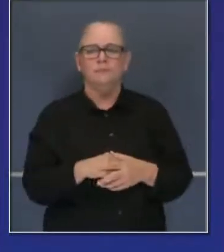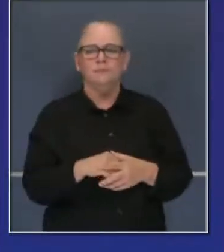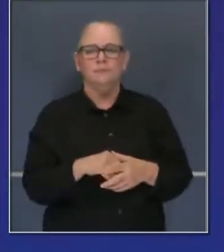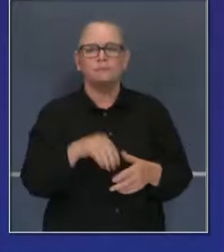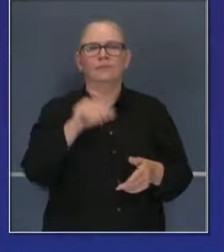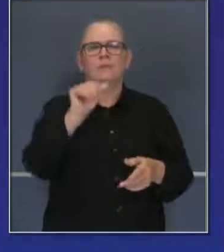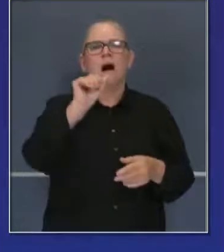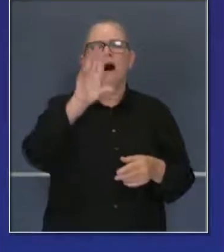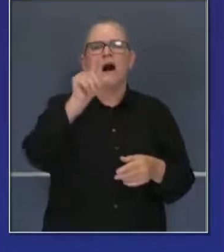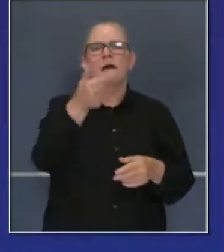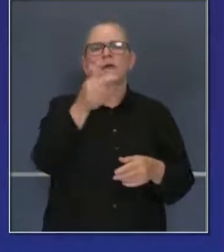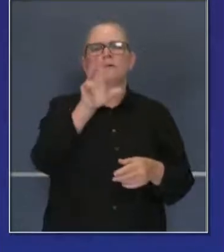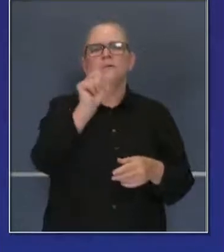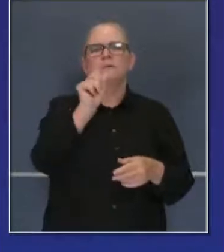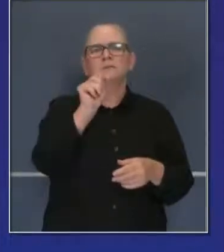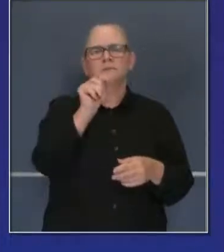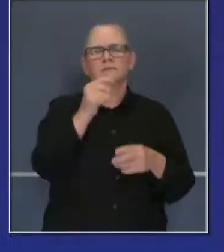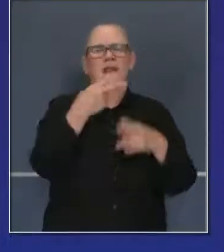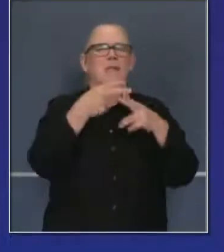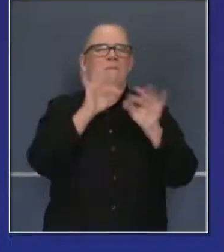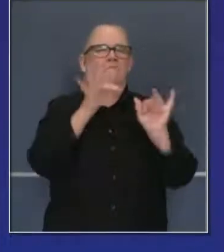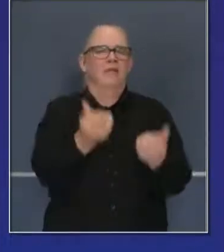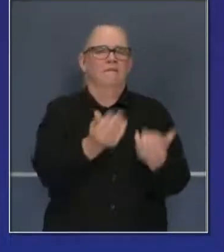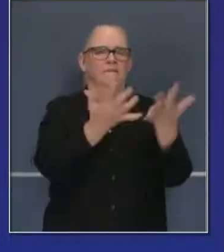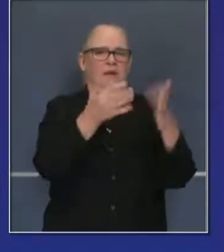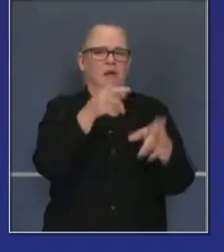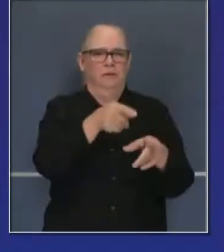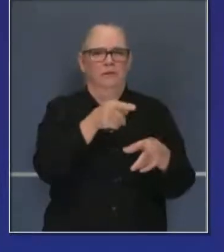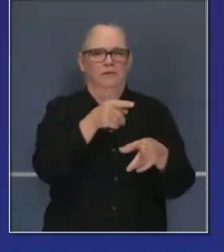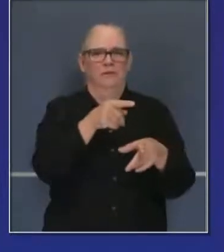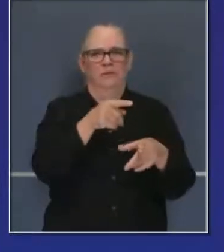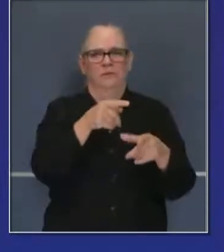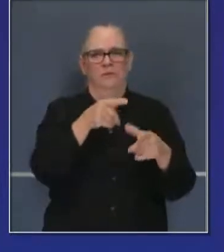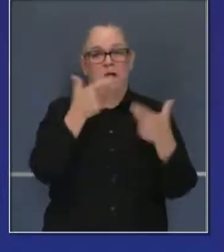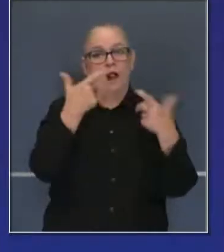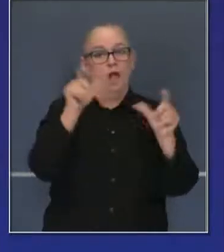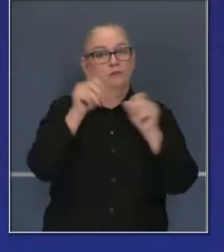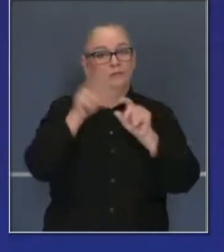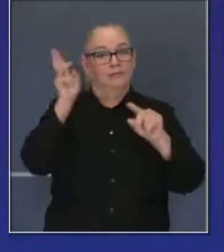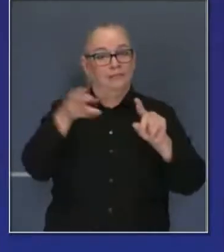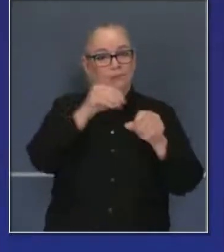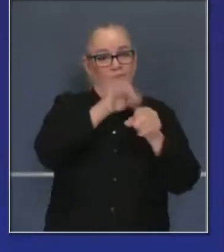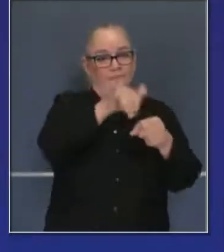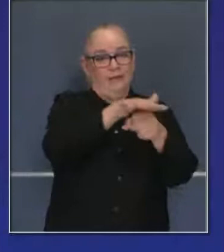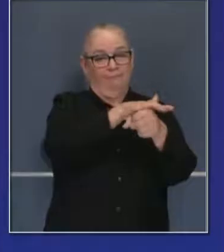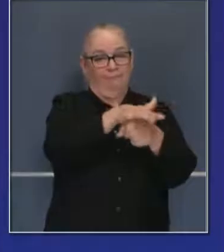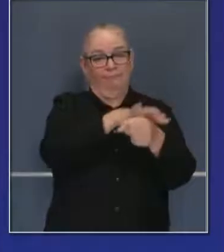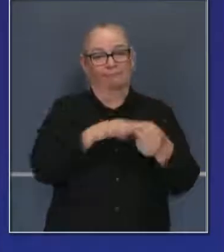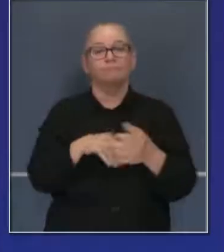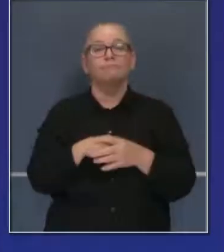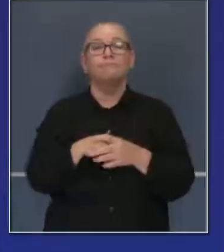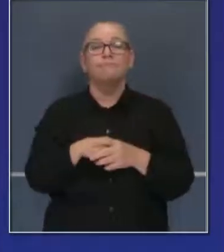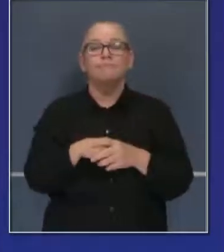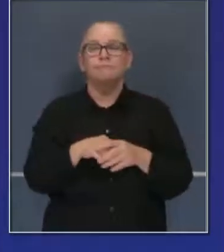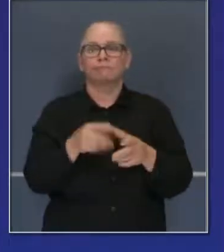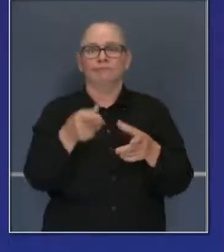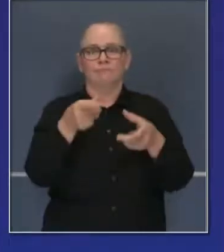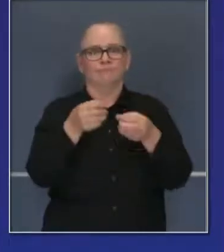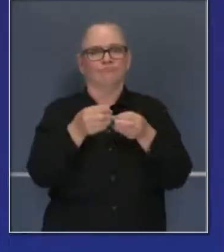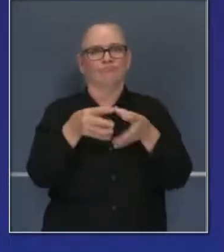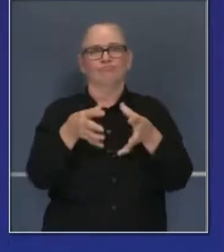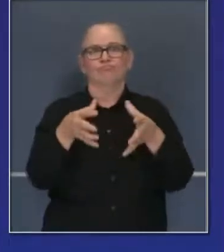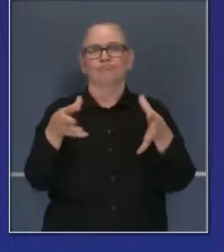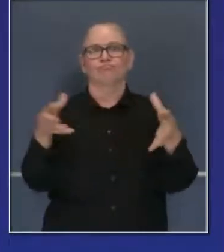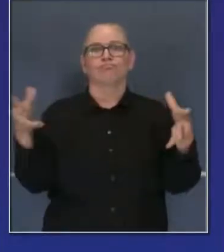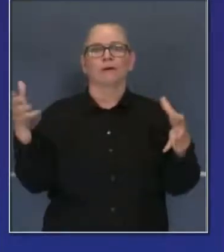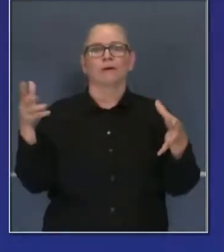California history, that complex, it continues to grow. It was 356,000 acres last